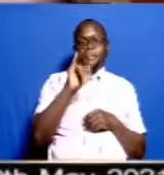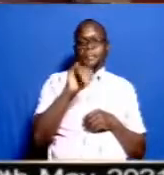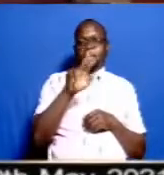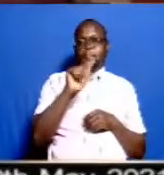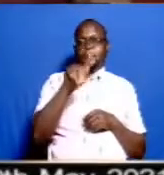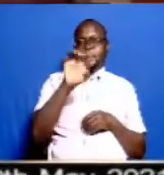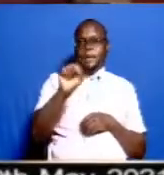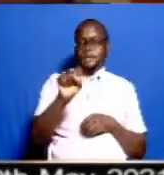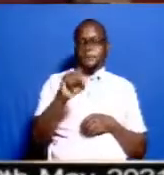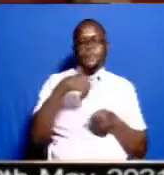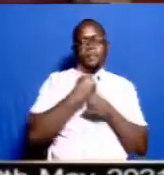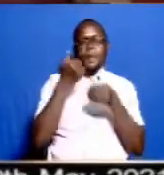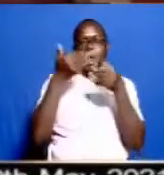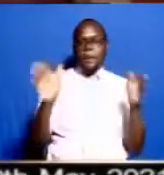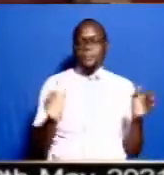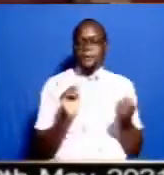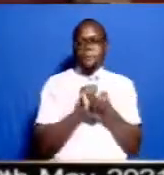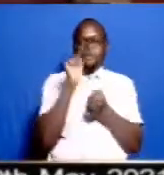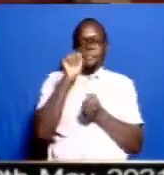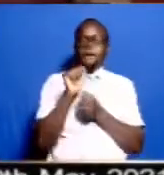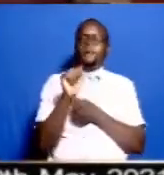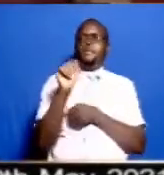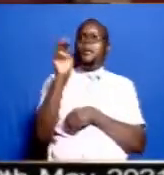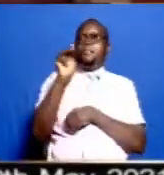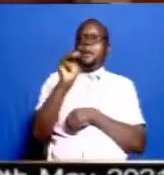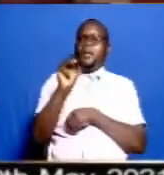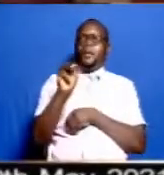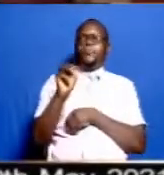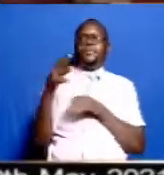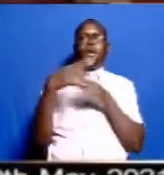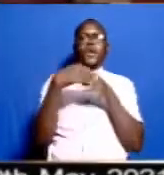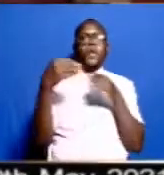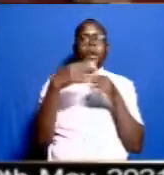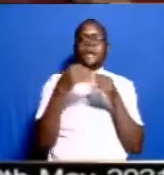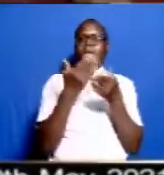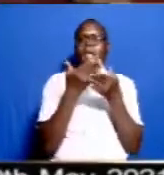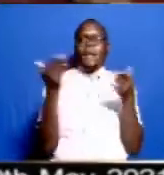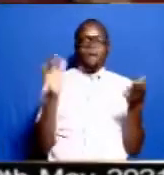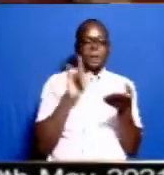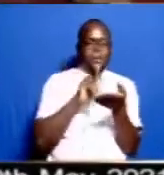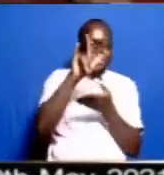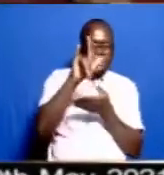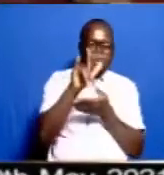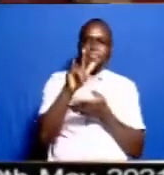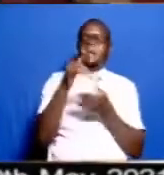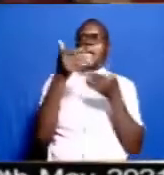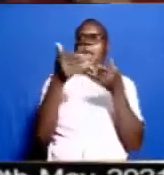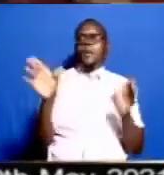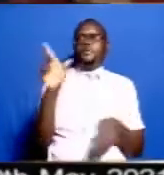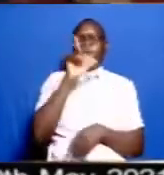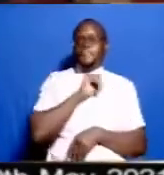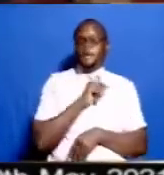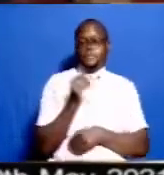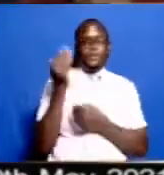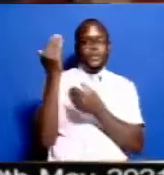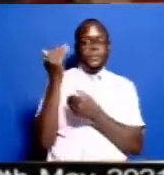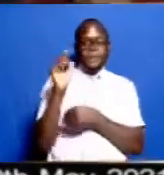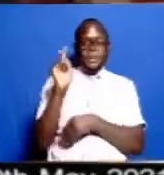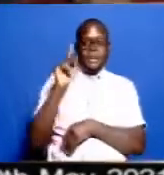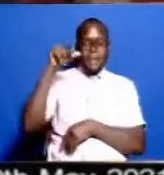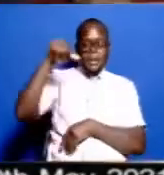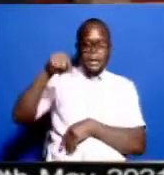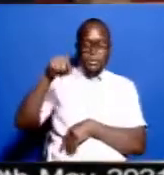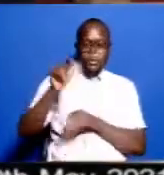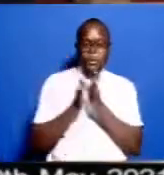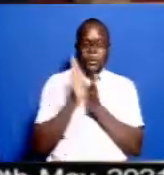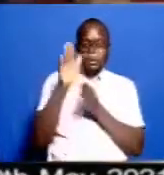$15 billion last year. So every airline has made losses. And to expect Kenya Airways with its